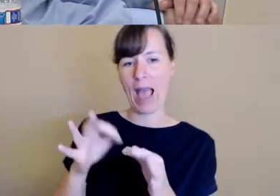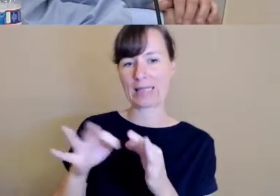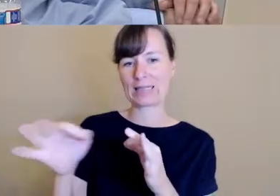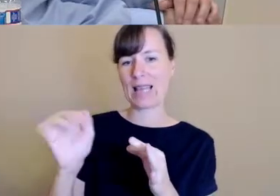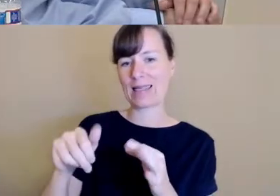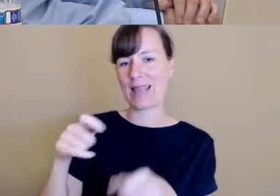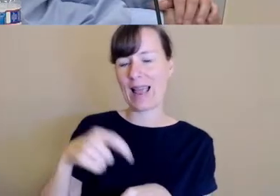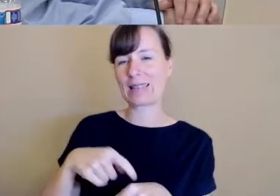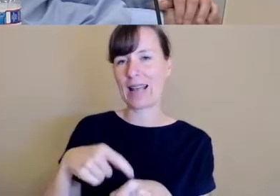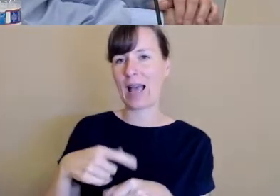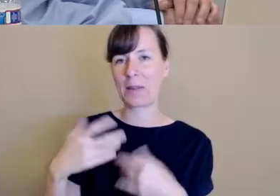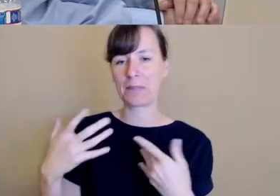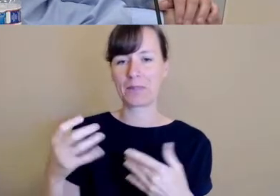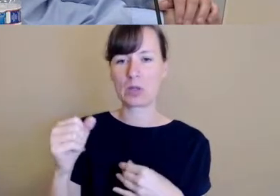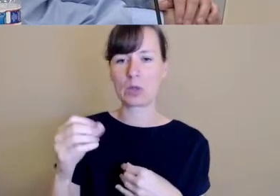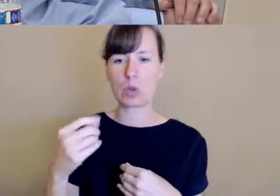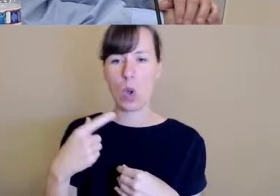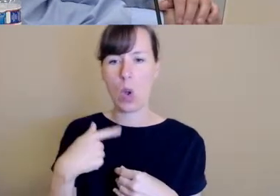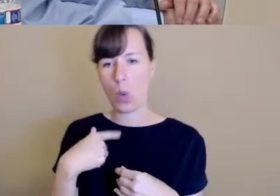to see what we can do to assist,